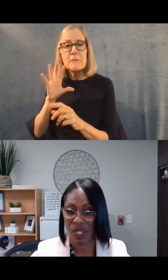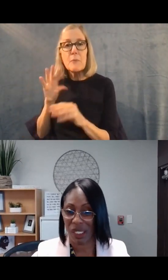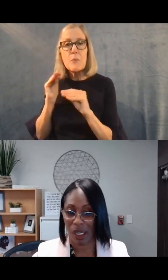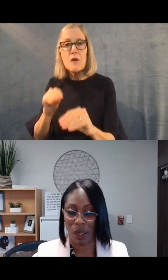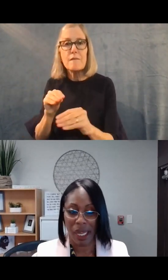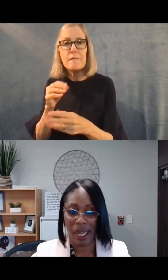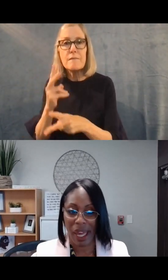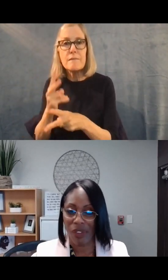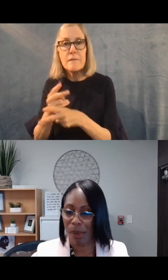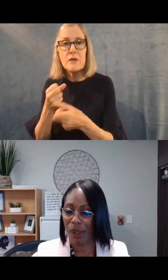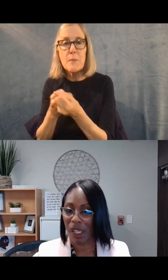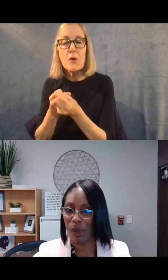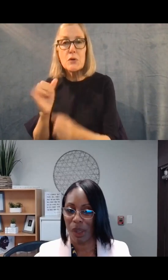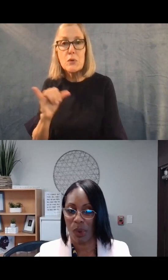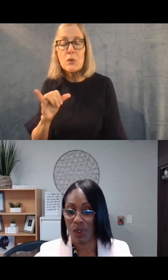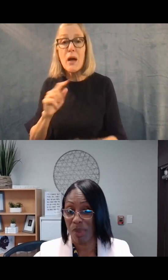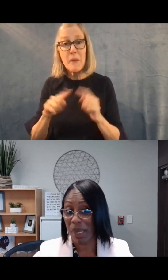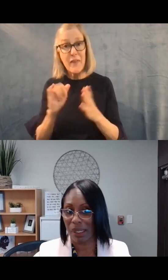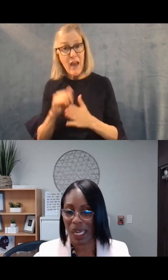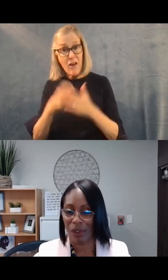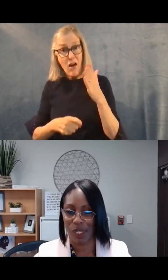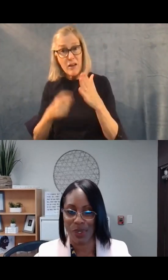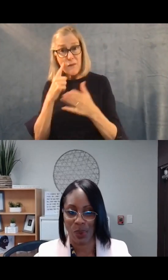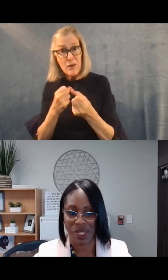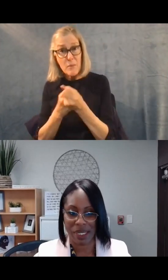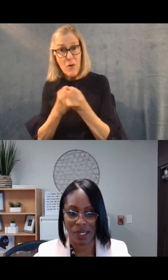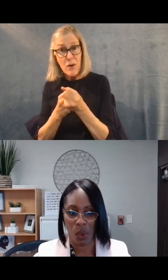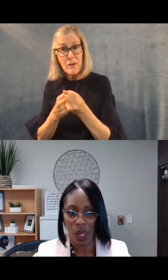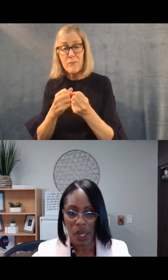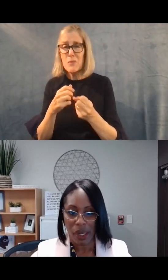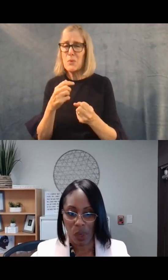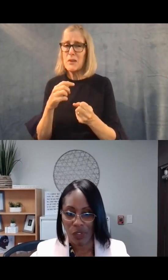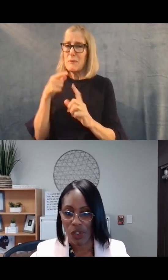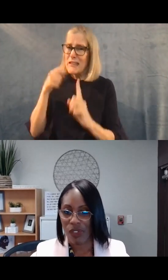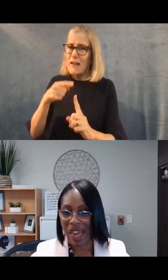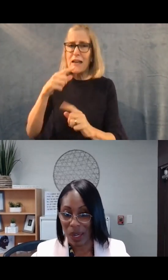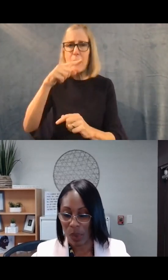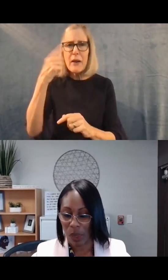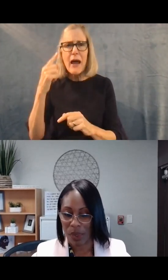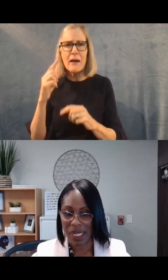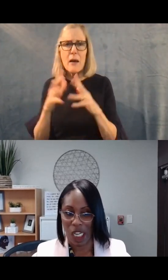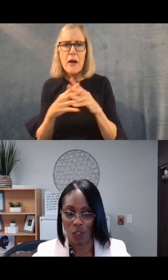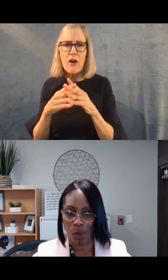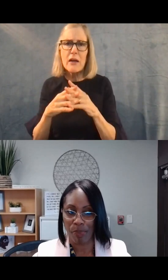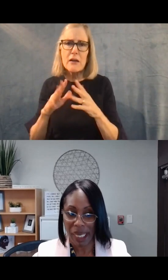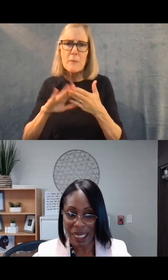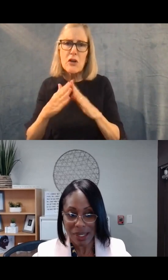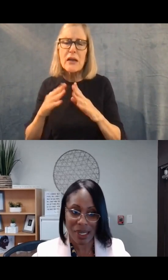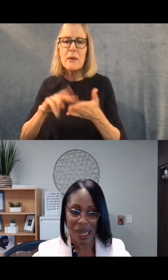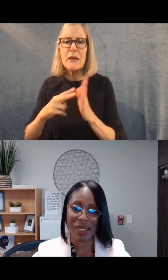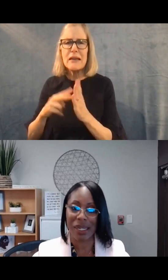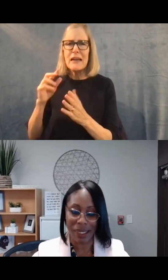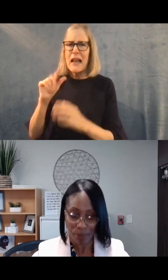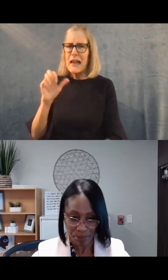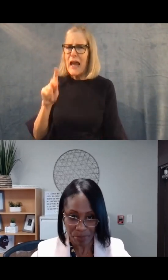well, particularly in our African-American community when there's maybe lack of resources. So grateful that we were able to take care of her. But